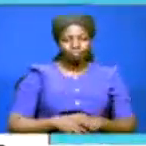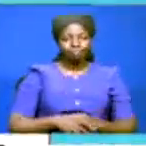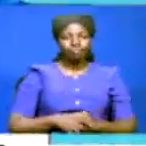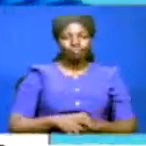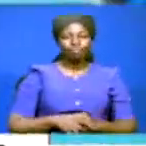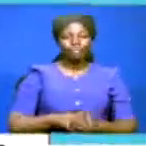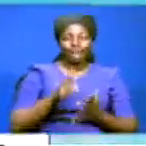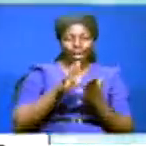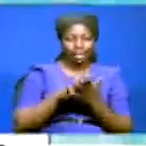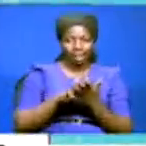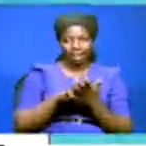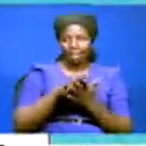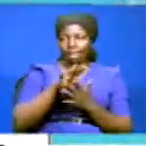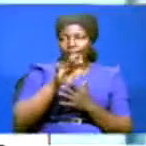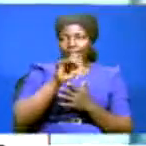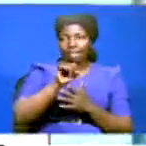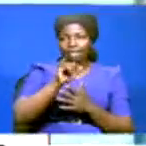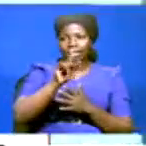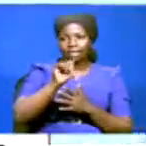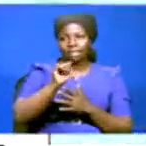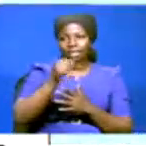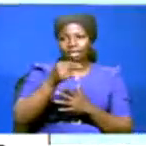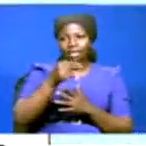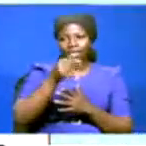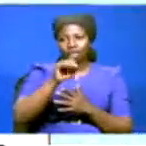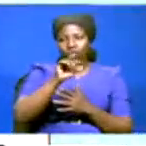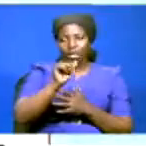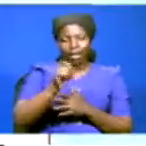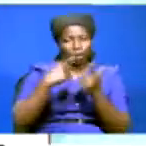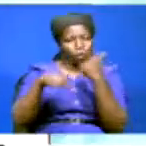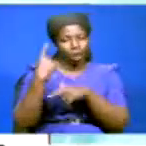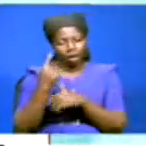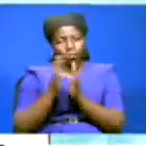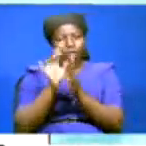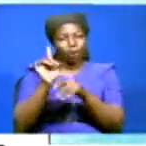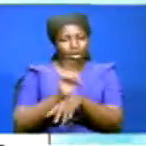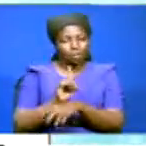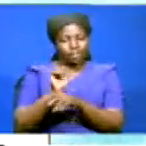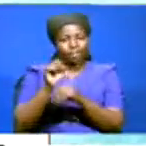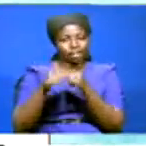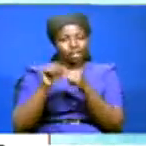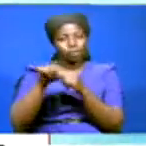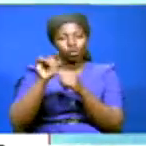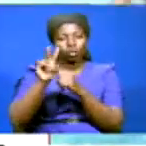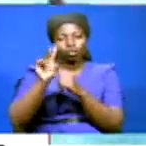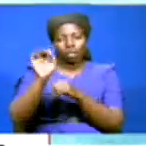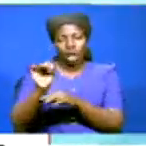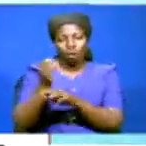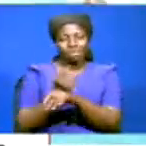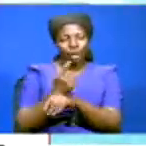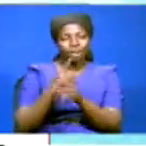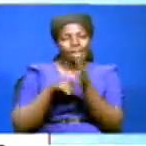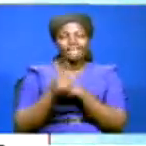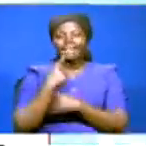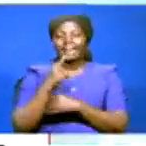Lana Sikaonga emerged victorious after registering a time of 1 minute 56.20 seconds in the 100